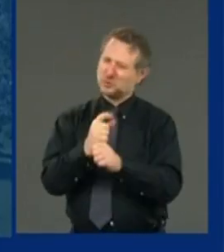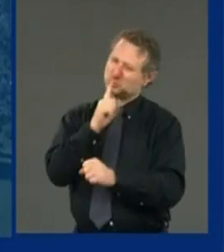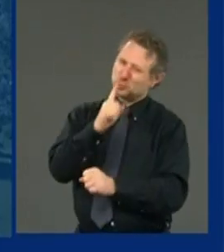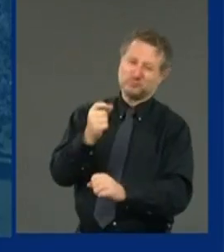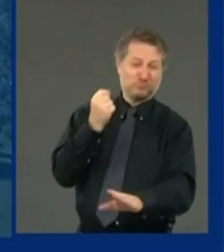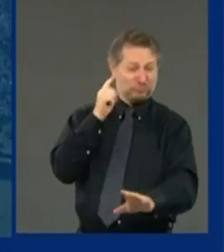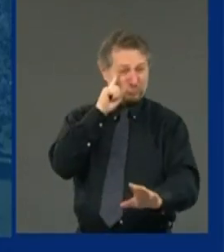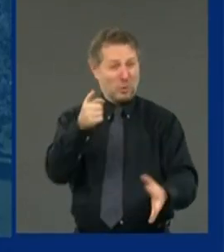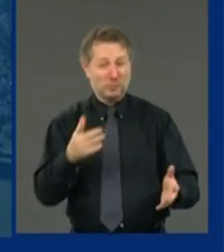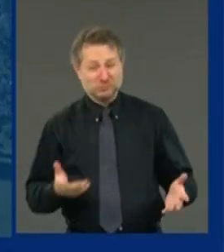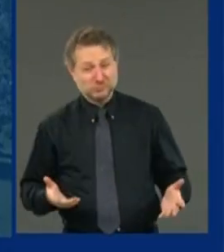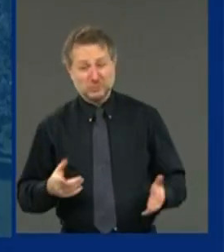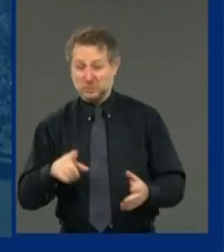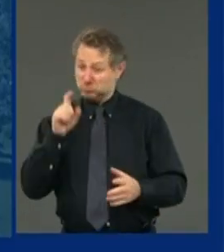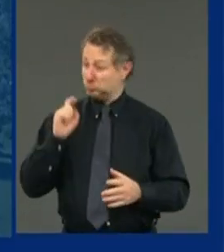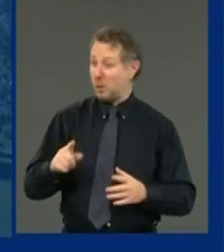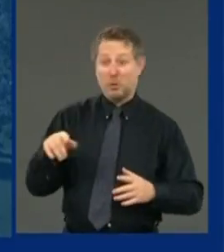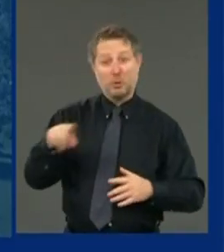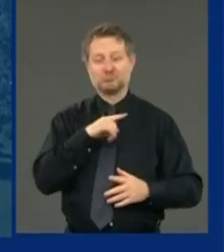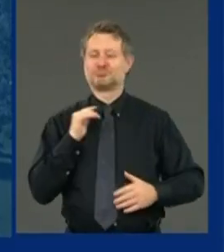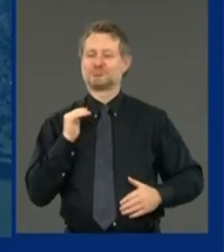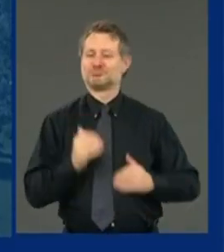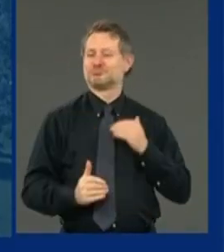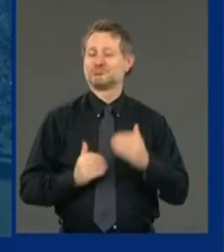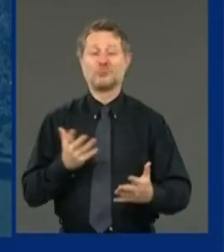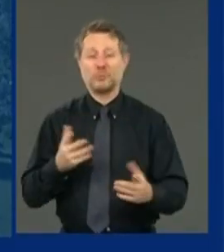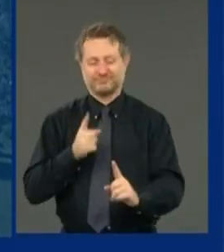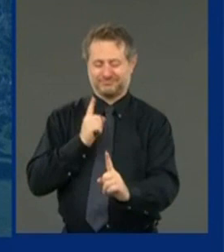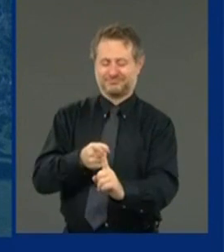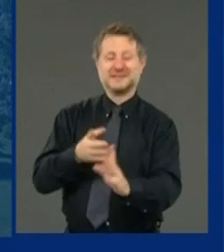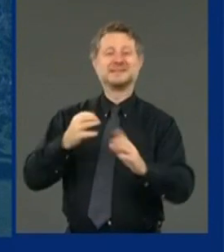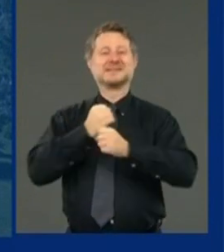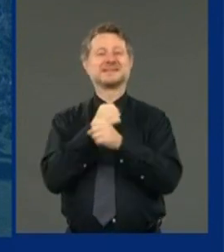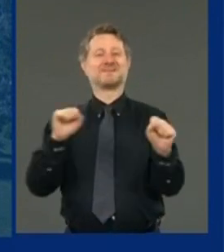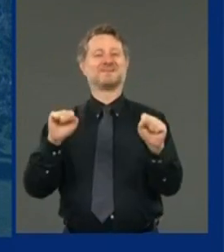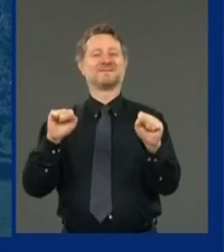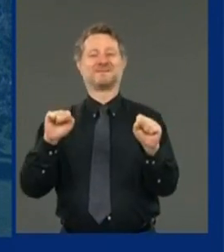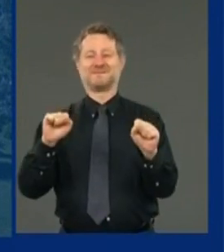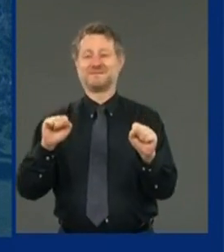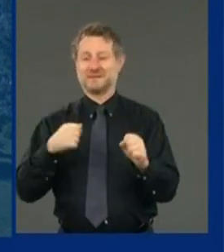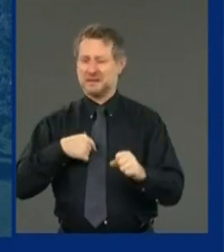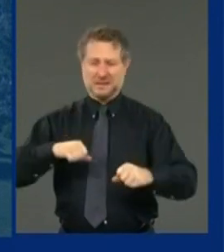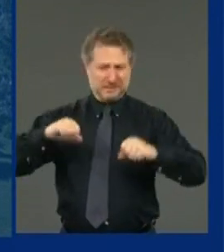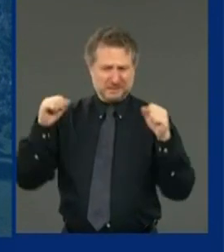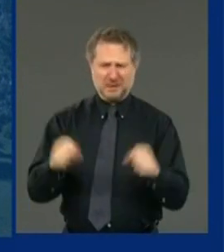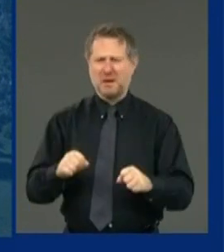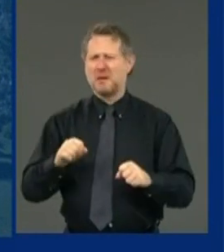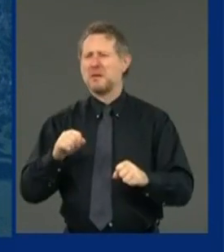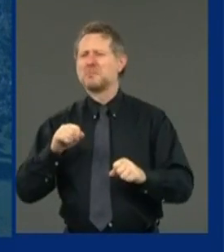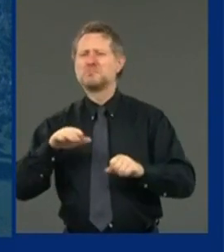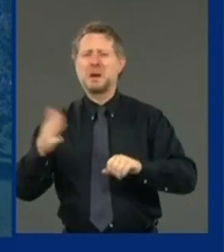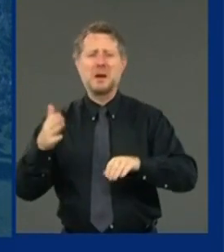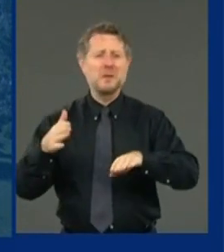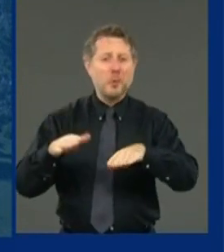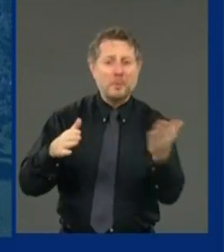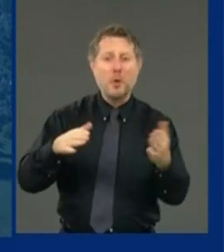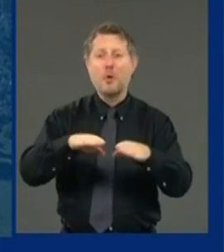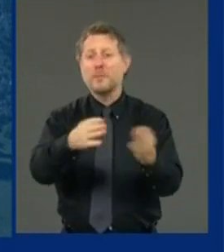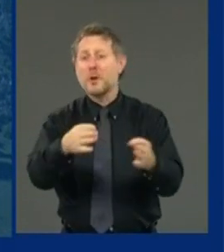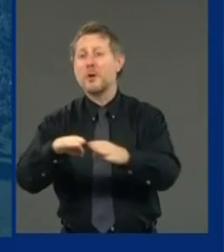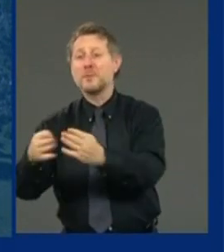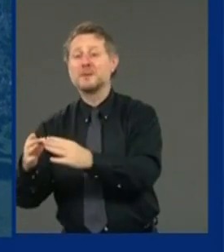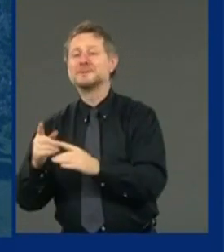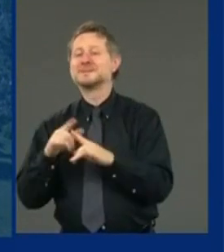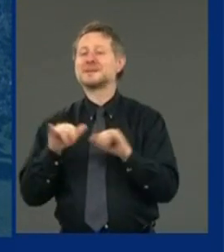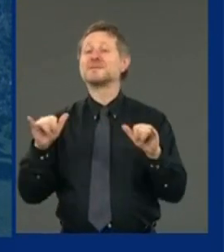All right, we are going to take you now here to New York State, where Governor Andrew Cuomo is delivering his daily briefing on